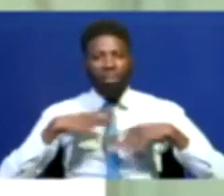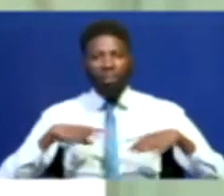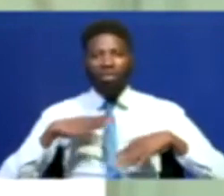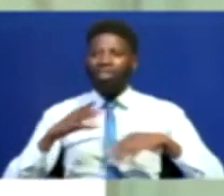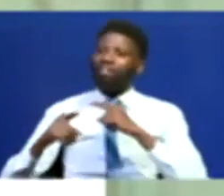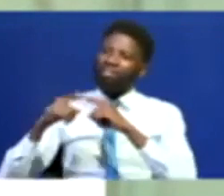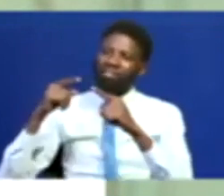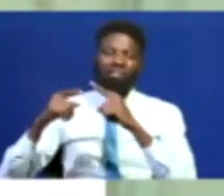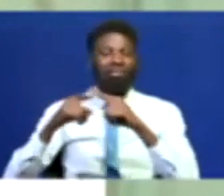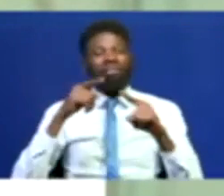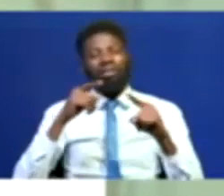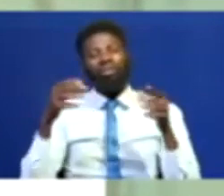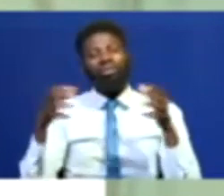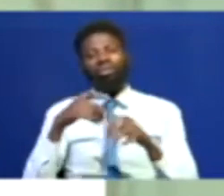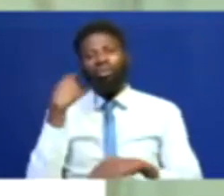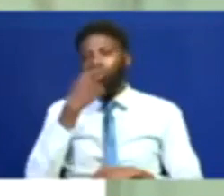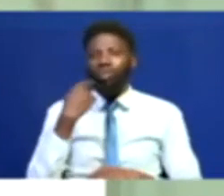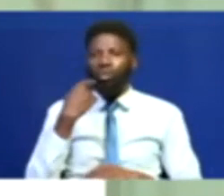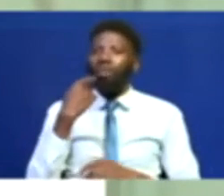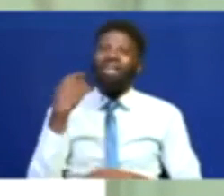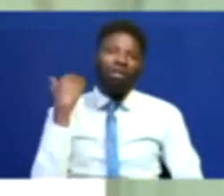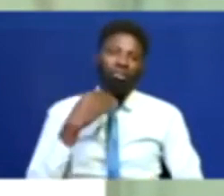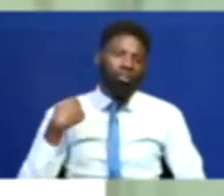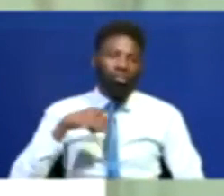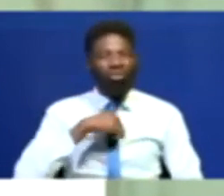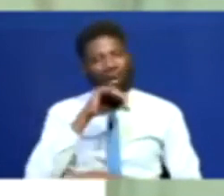and brutalized by criminals. And we want to urge you to take care of the people who elected you.